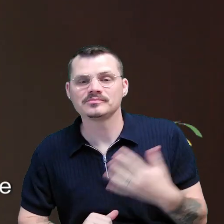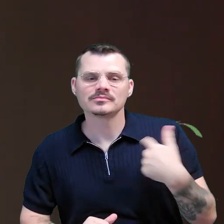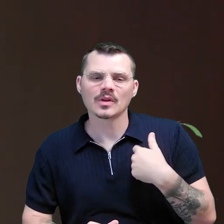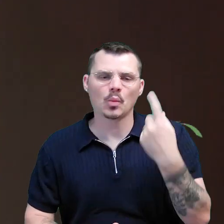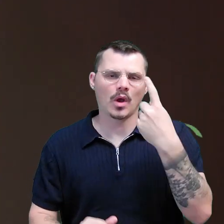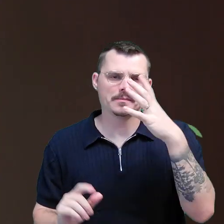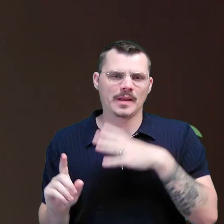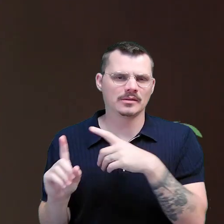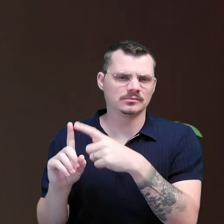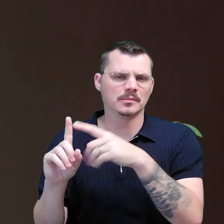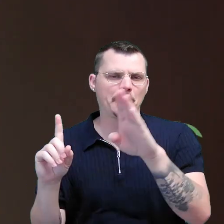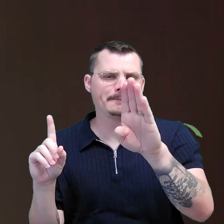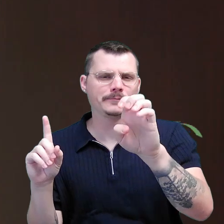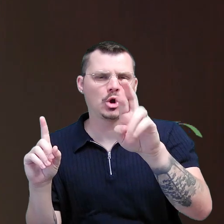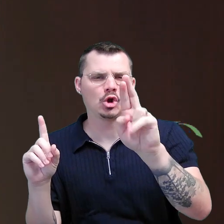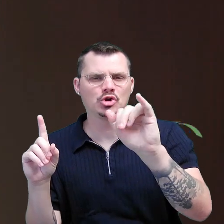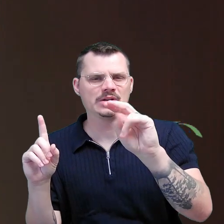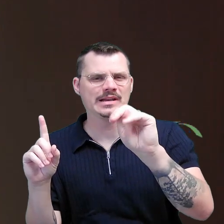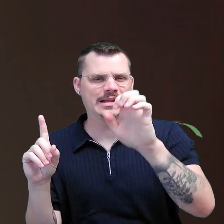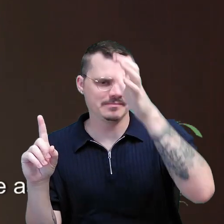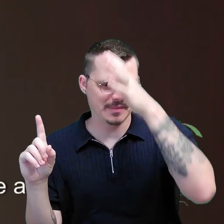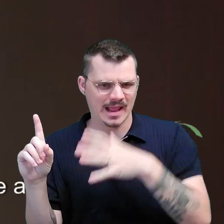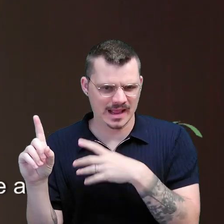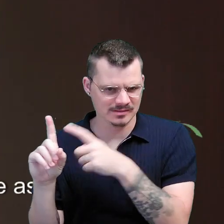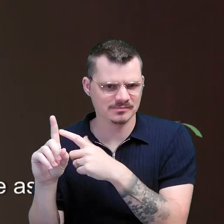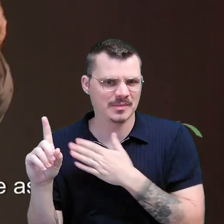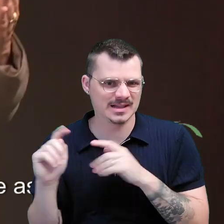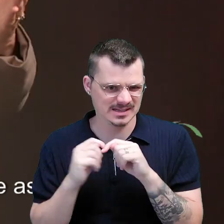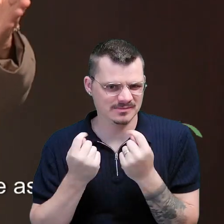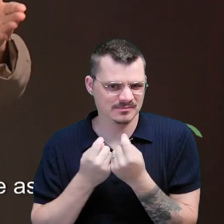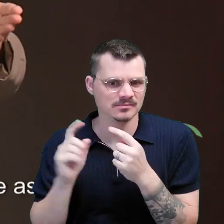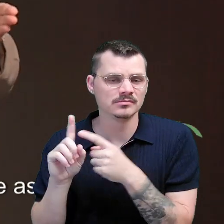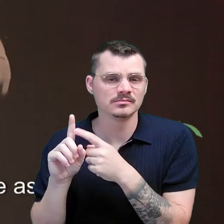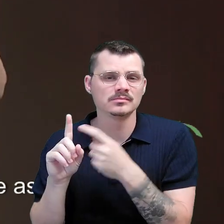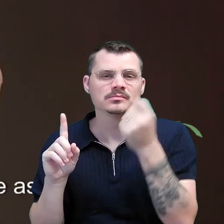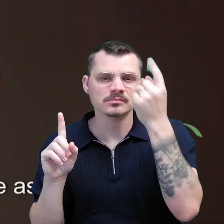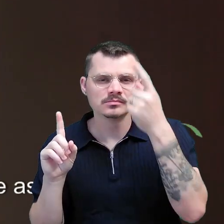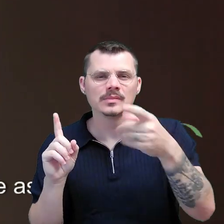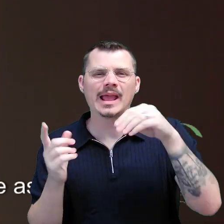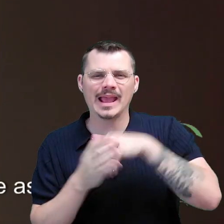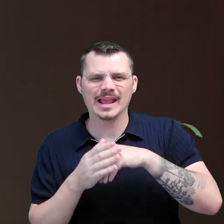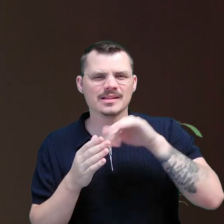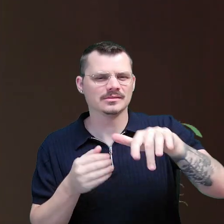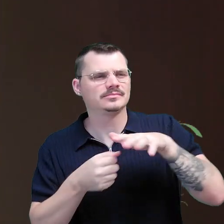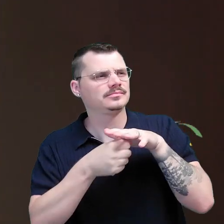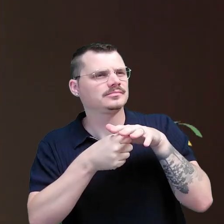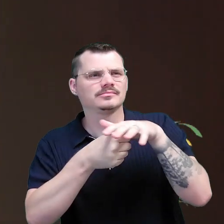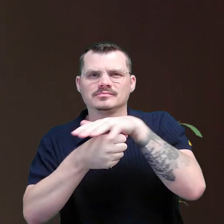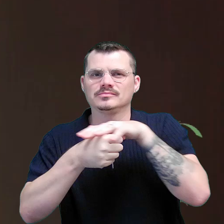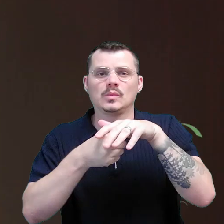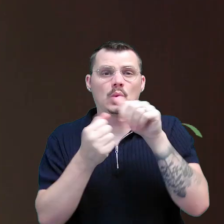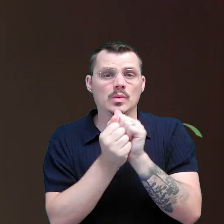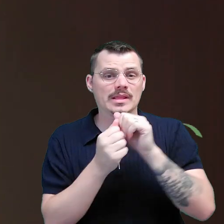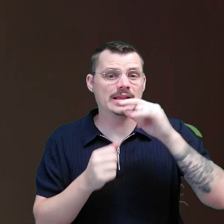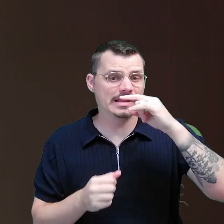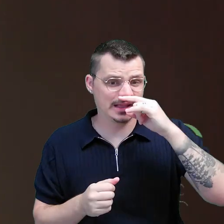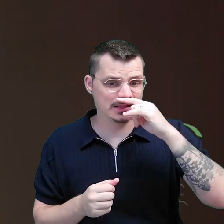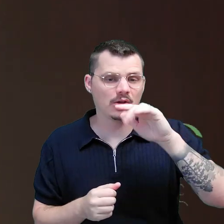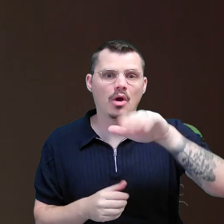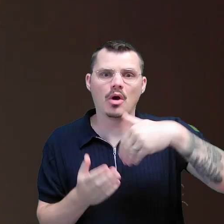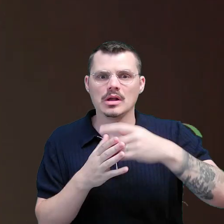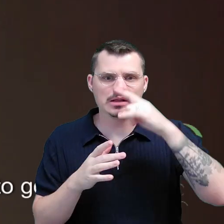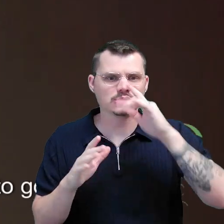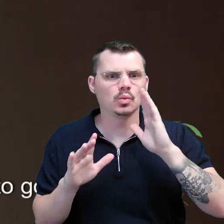him Bernie because that was his name, who whenever he was within the same zip code as a little kid, they